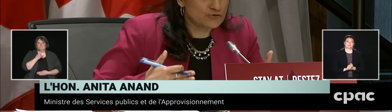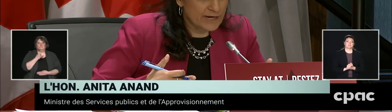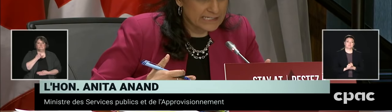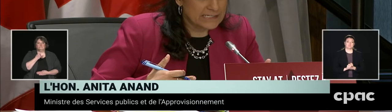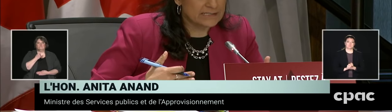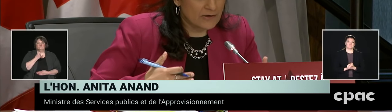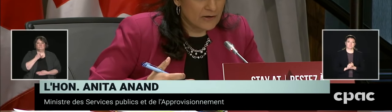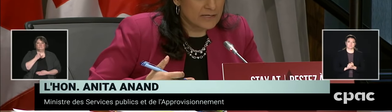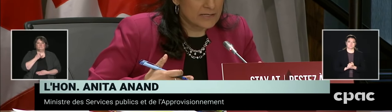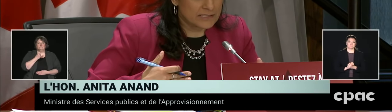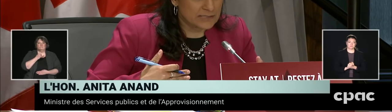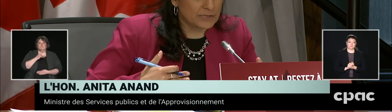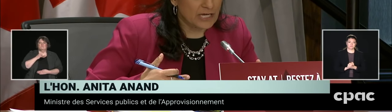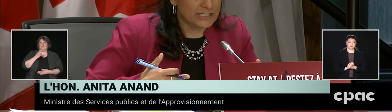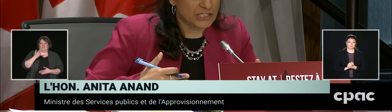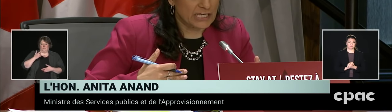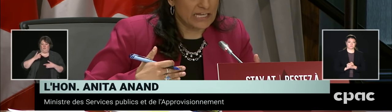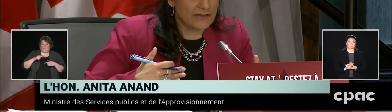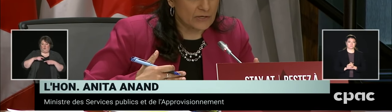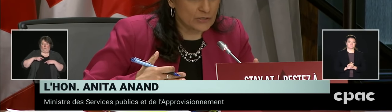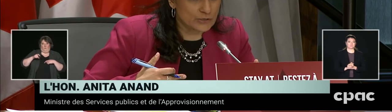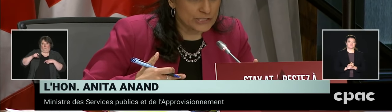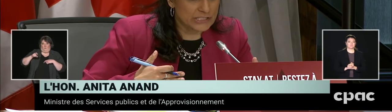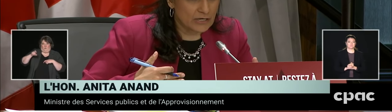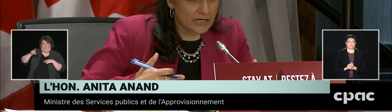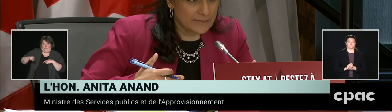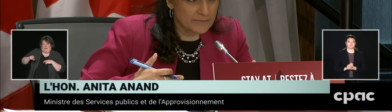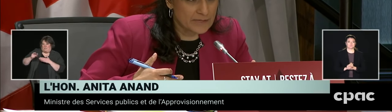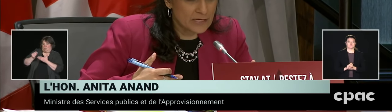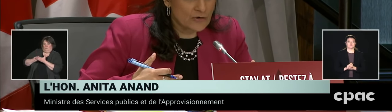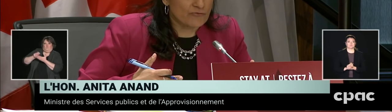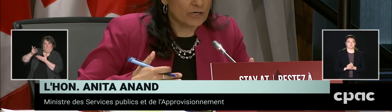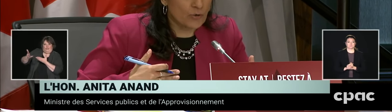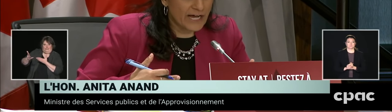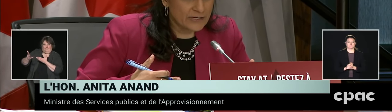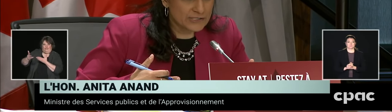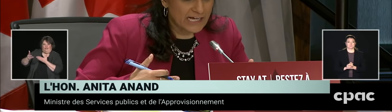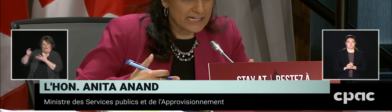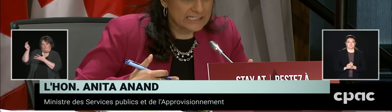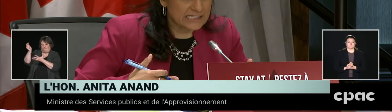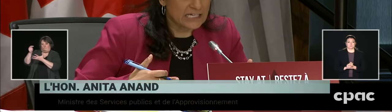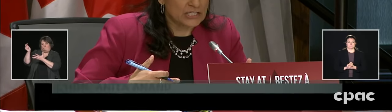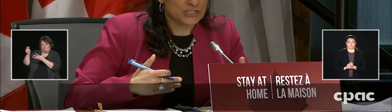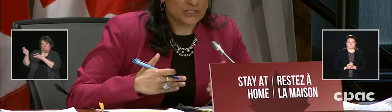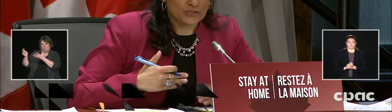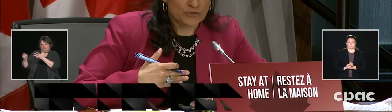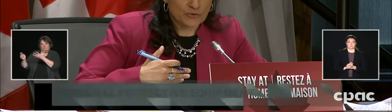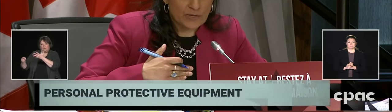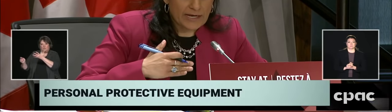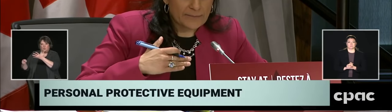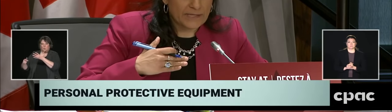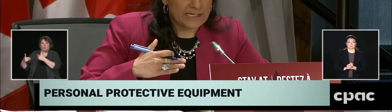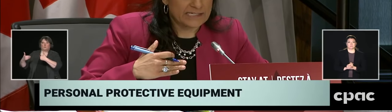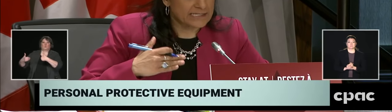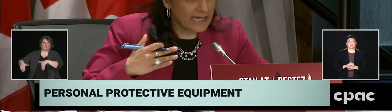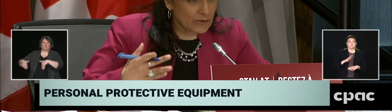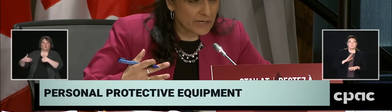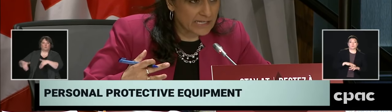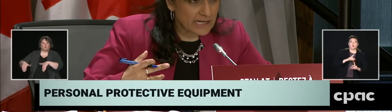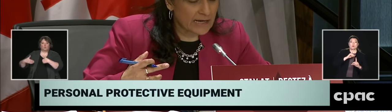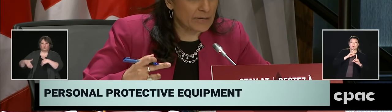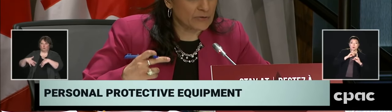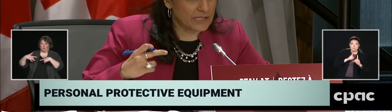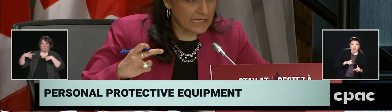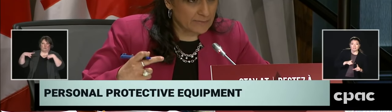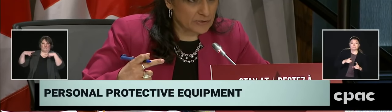and the stresses on the supply chain at the current time requires us to be